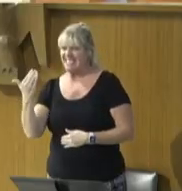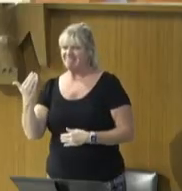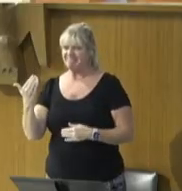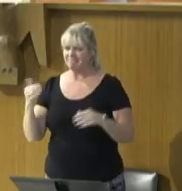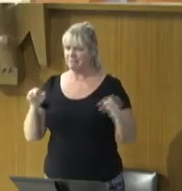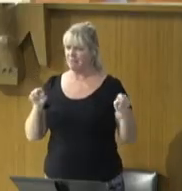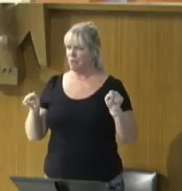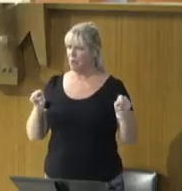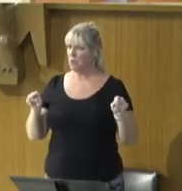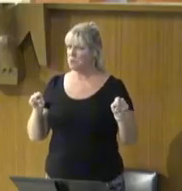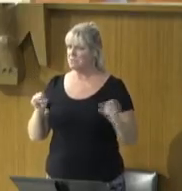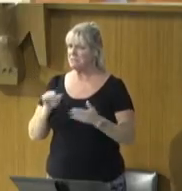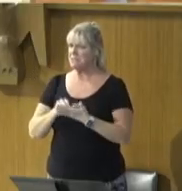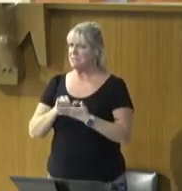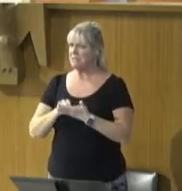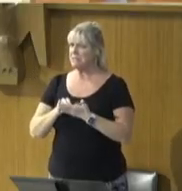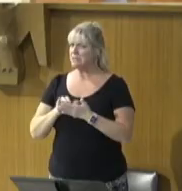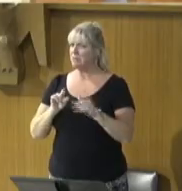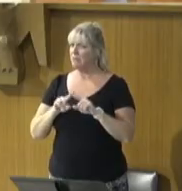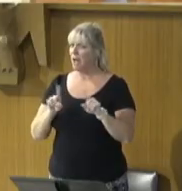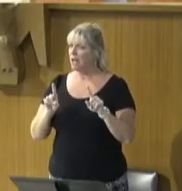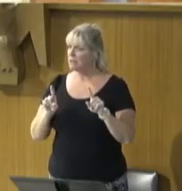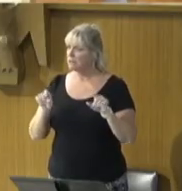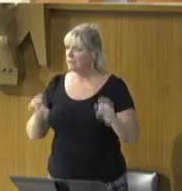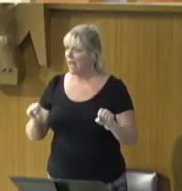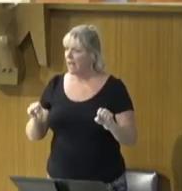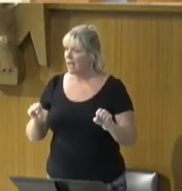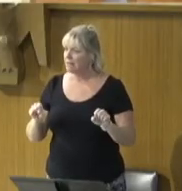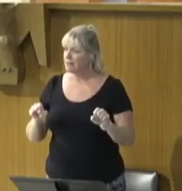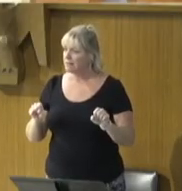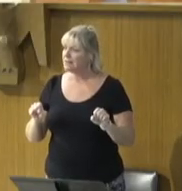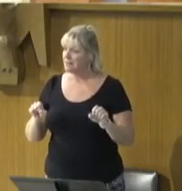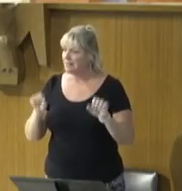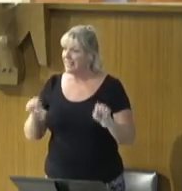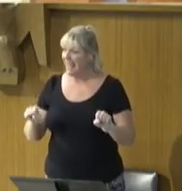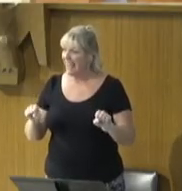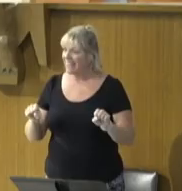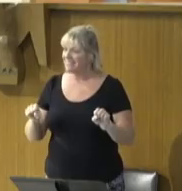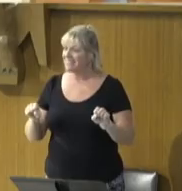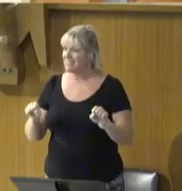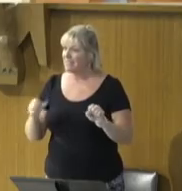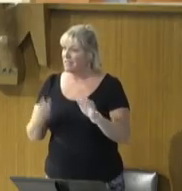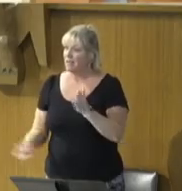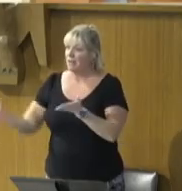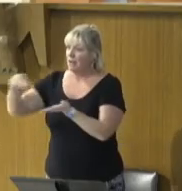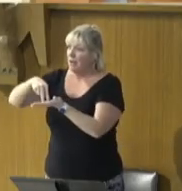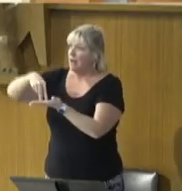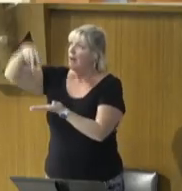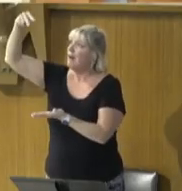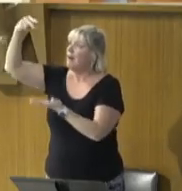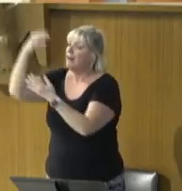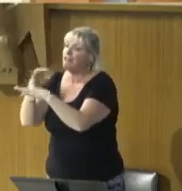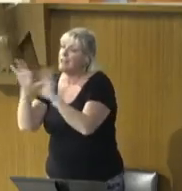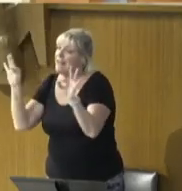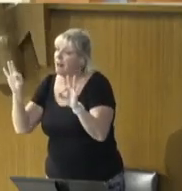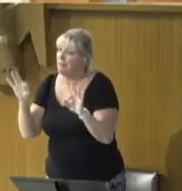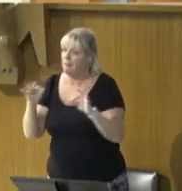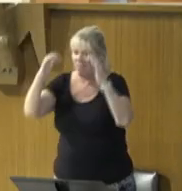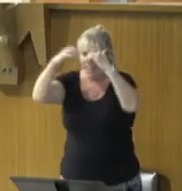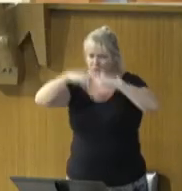a path forward appeared. The gates of freedom stood wide open